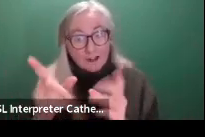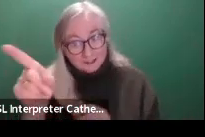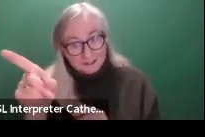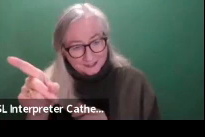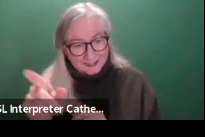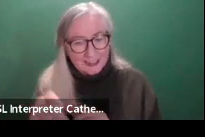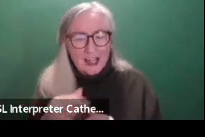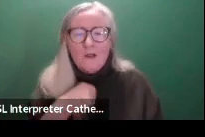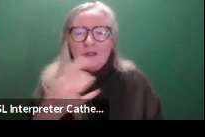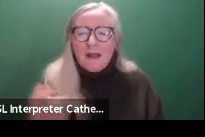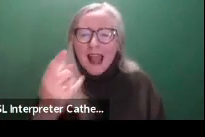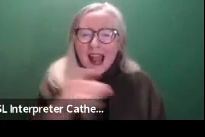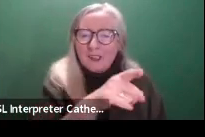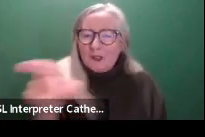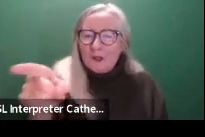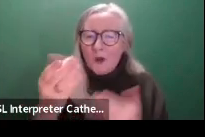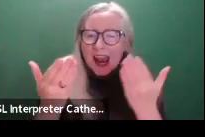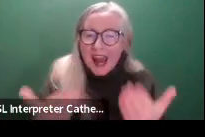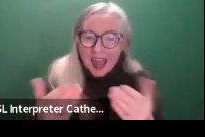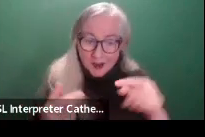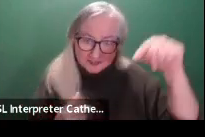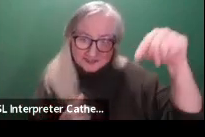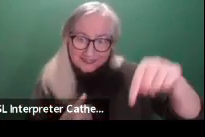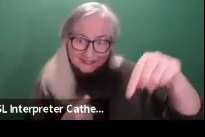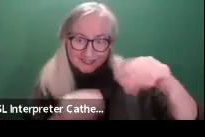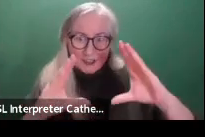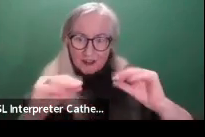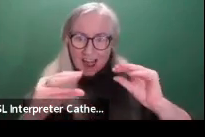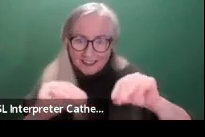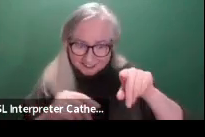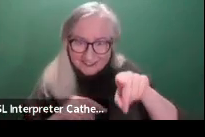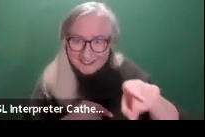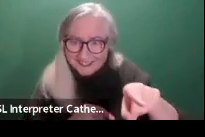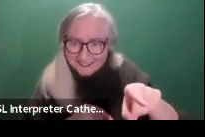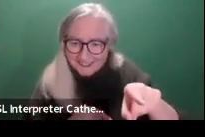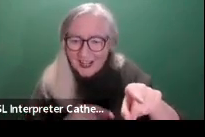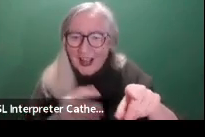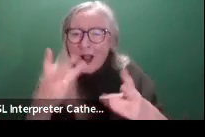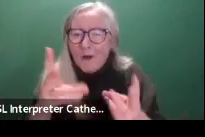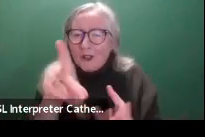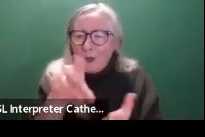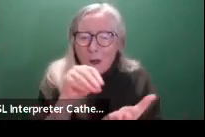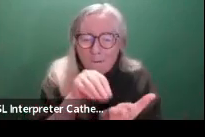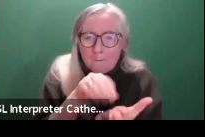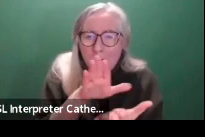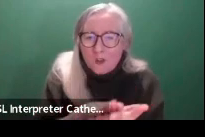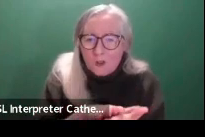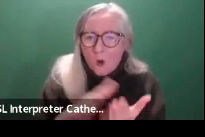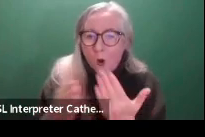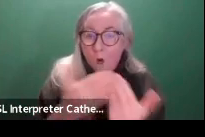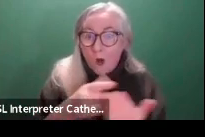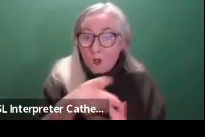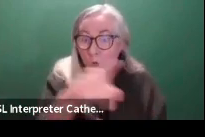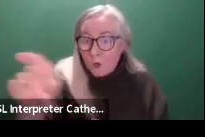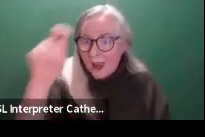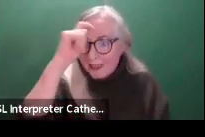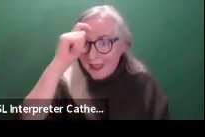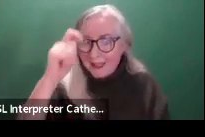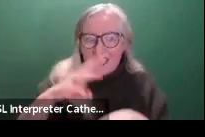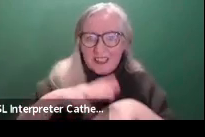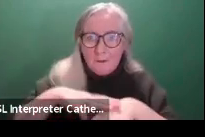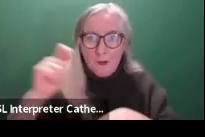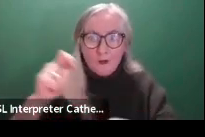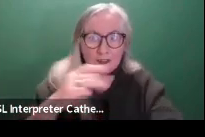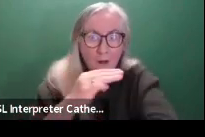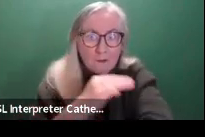I'm going to ask you just to take to the chat again and pop in there what you think would be the most problematic symptoms